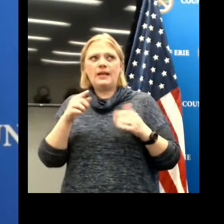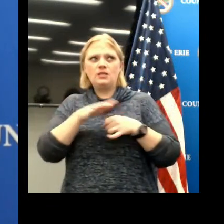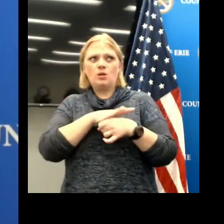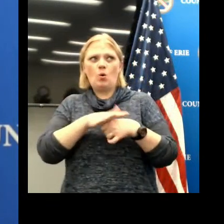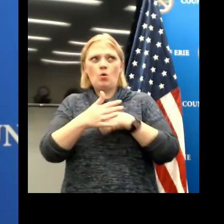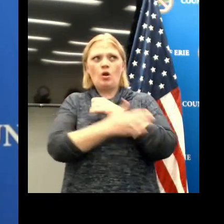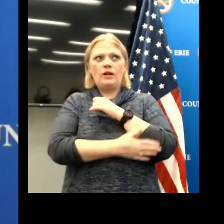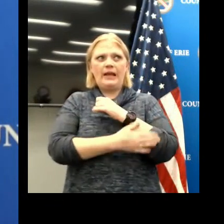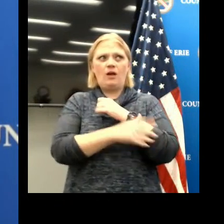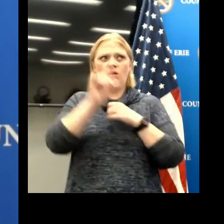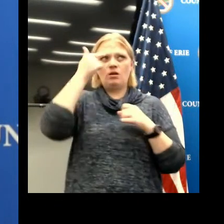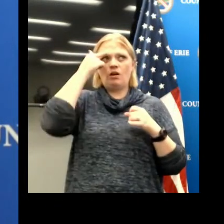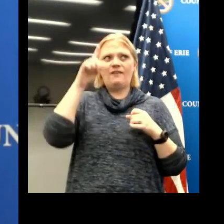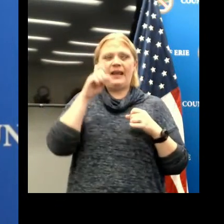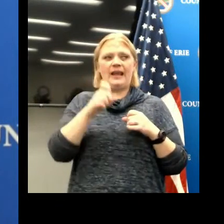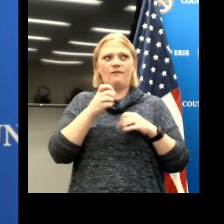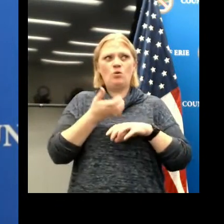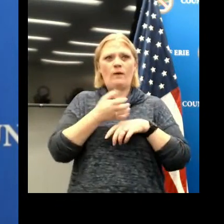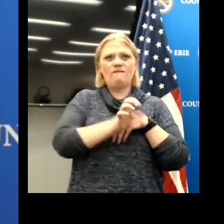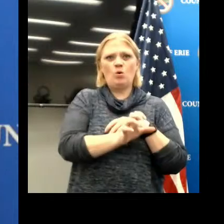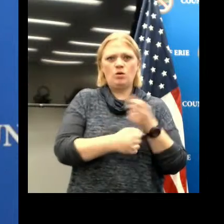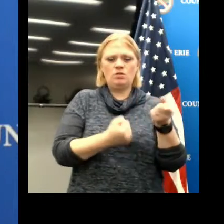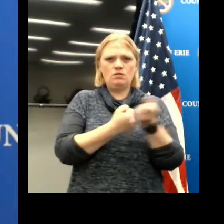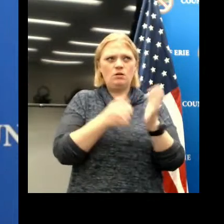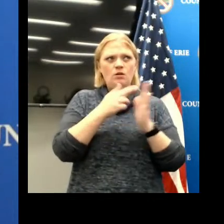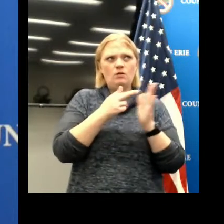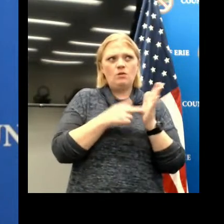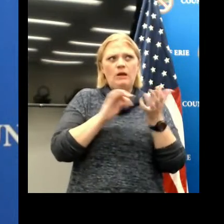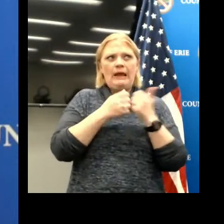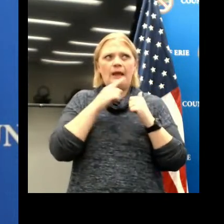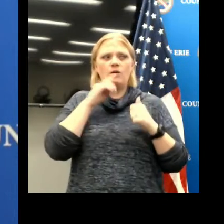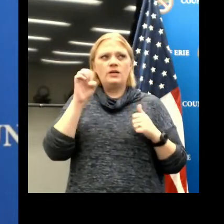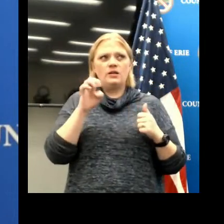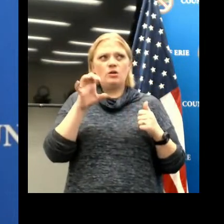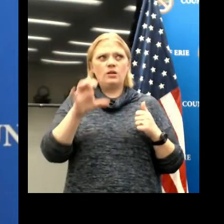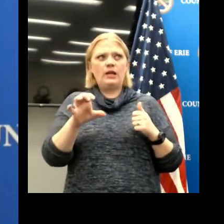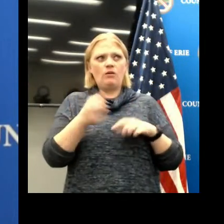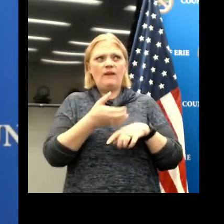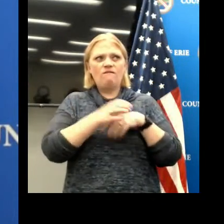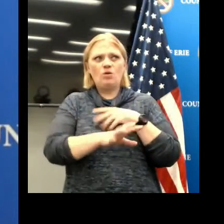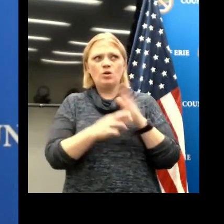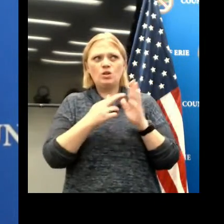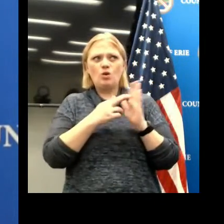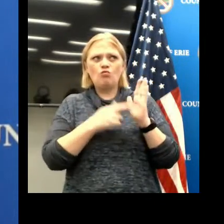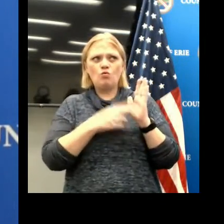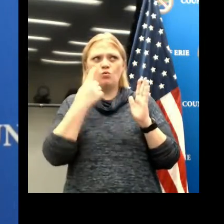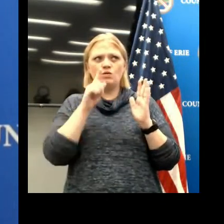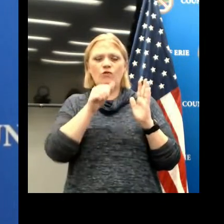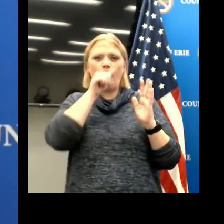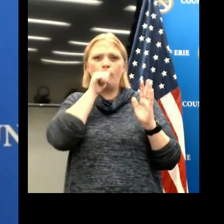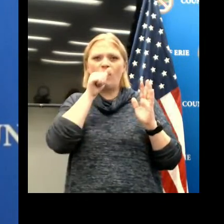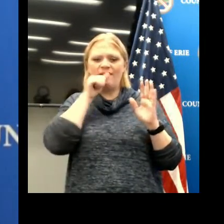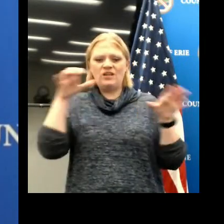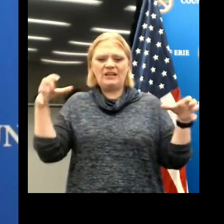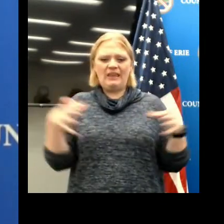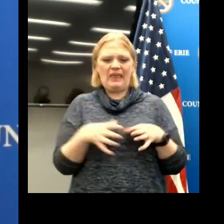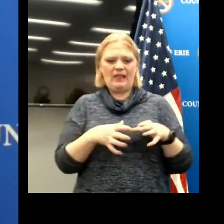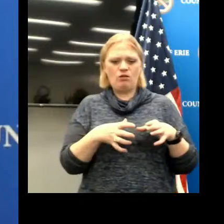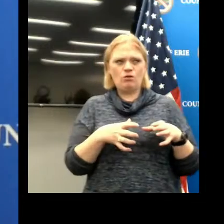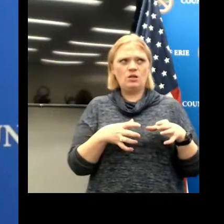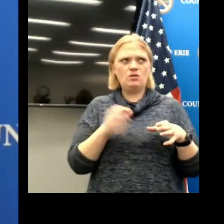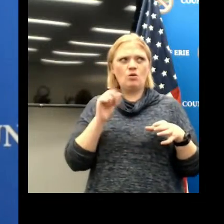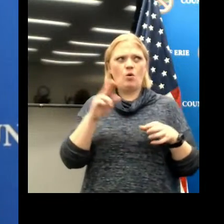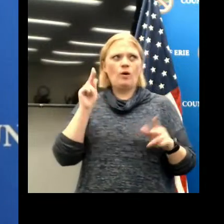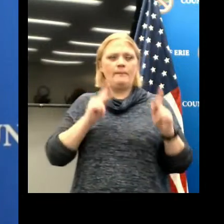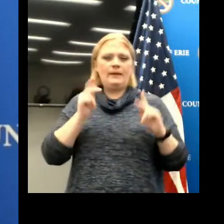county governments need to enforce the rules. How is Erie County enforcing rules for private gatherings or